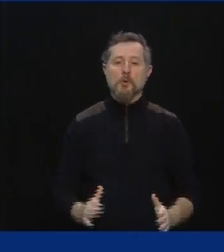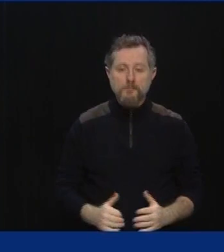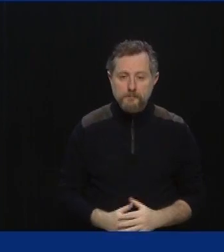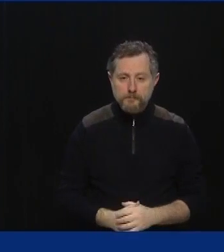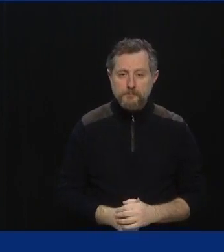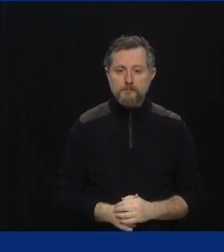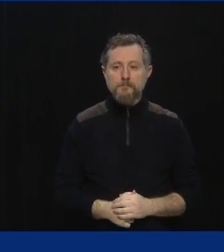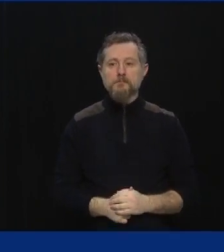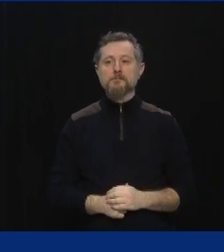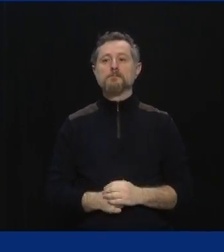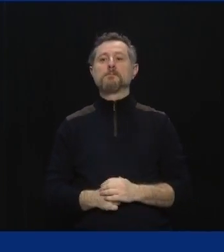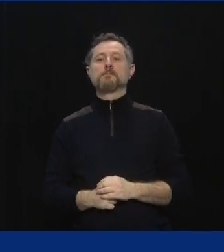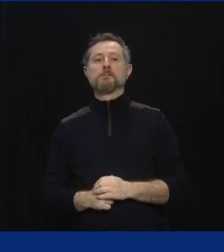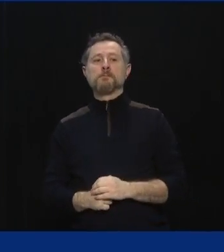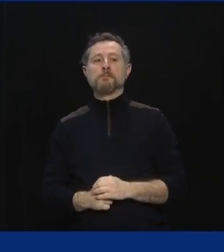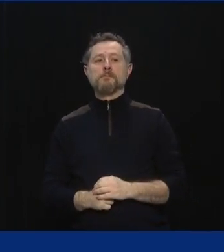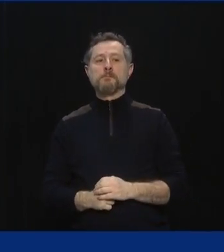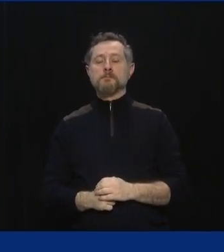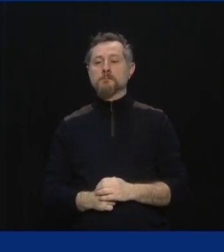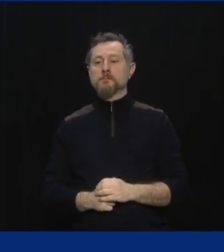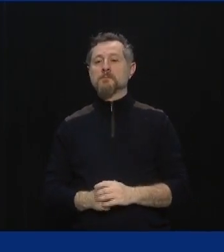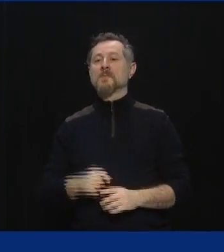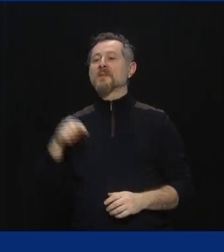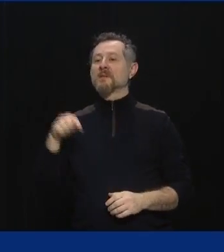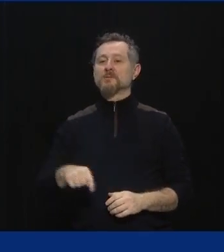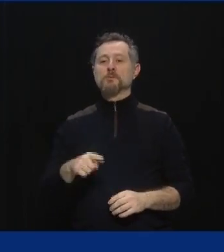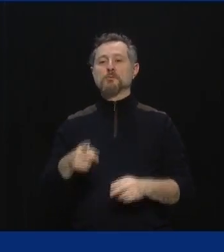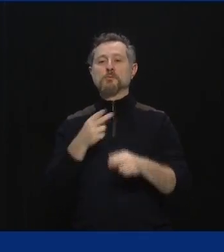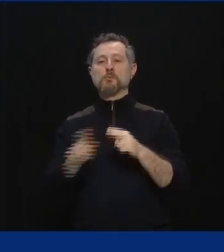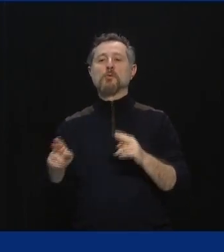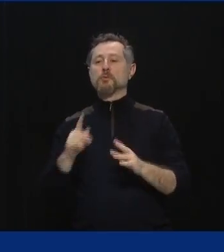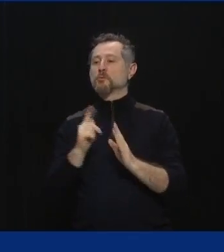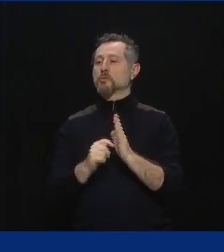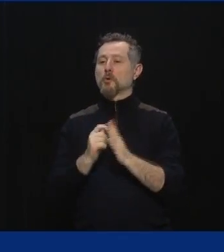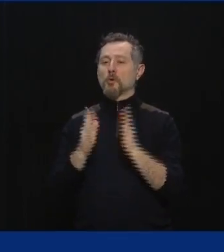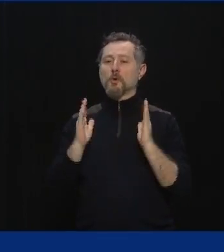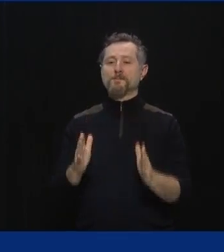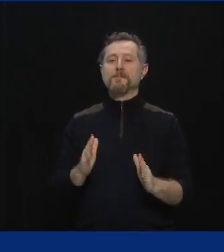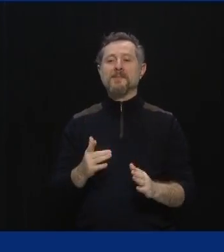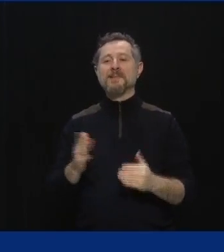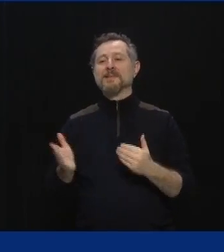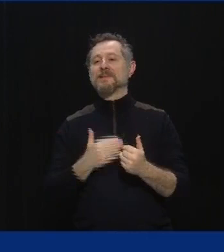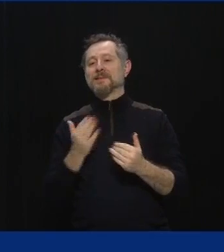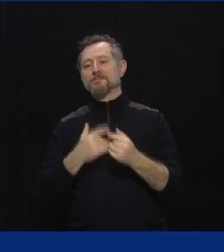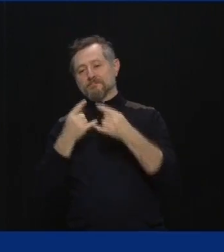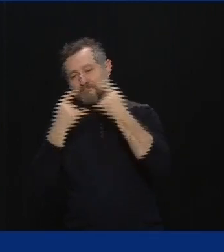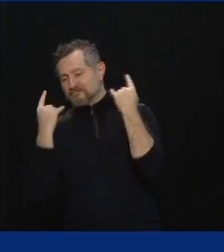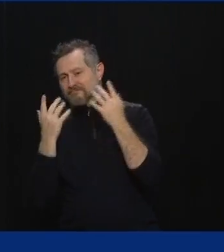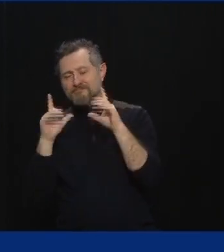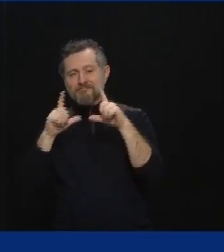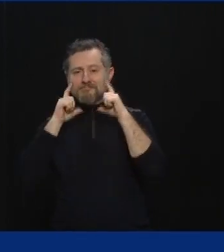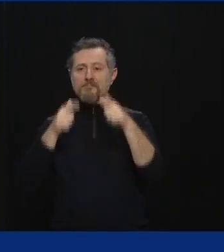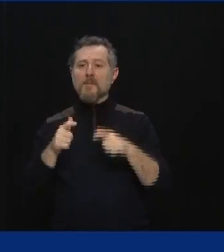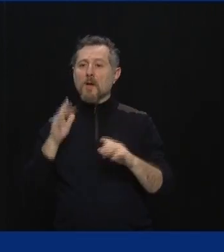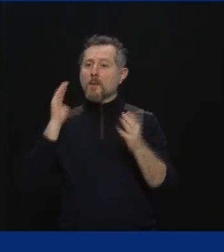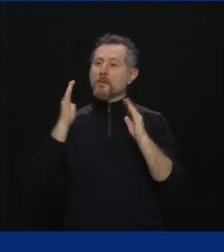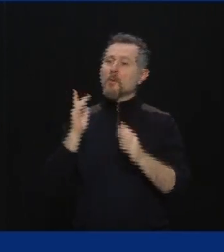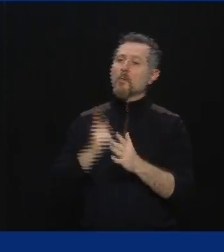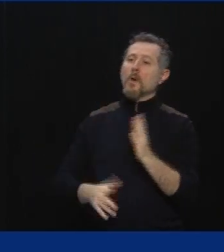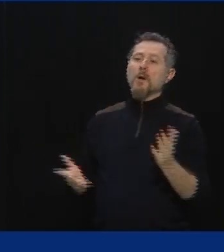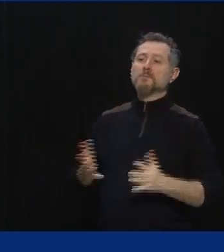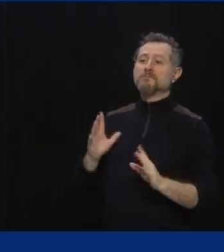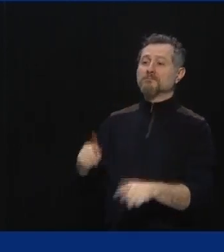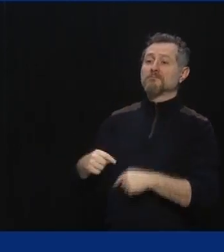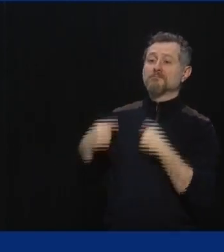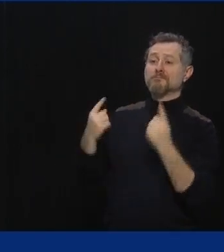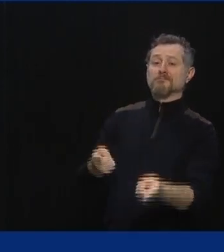is a very short-term, minor effort in comparison to what the people of the state had to go